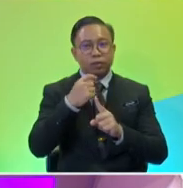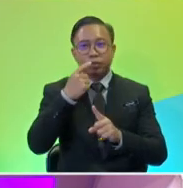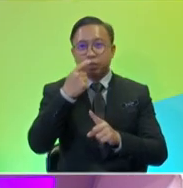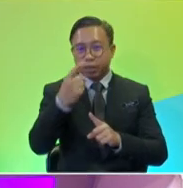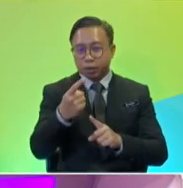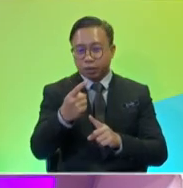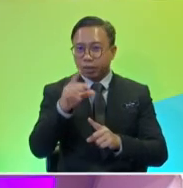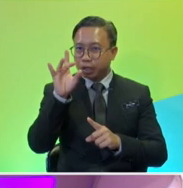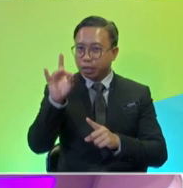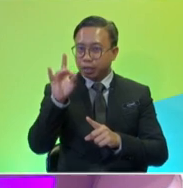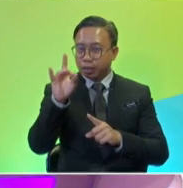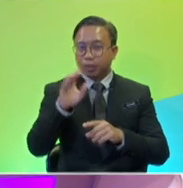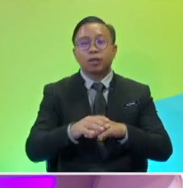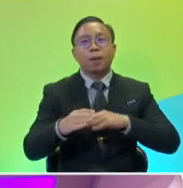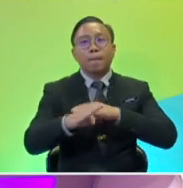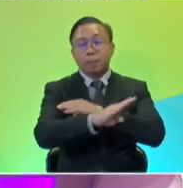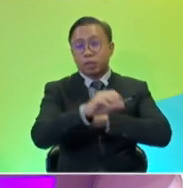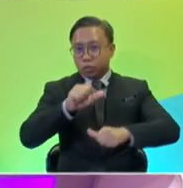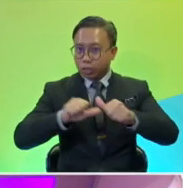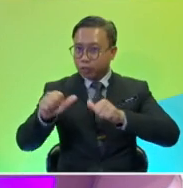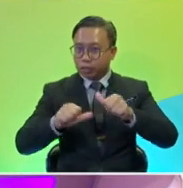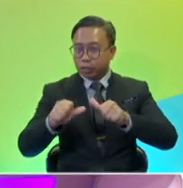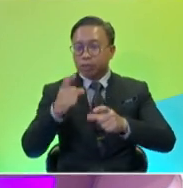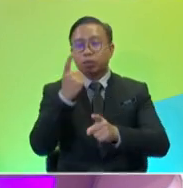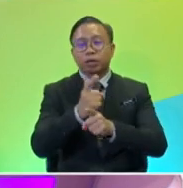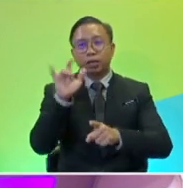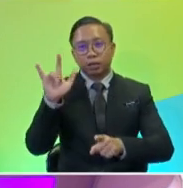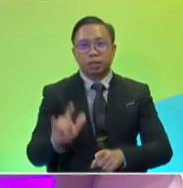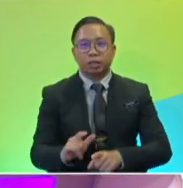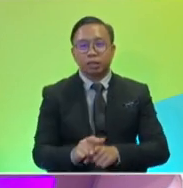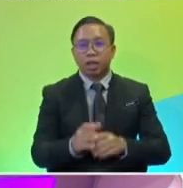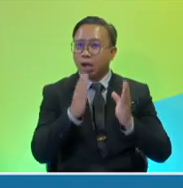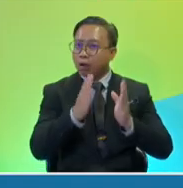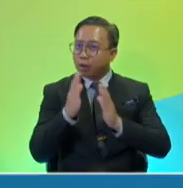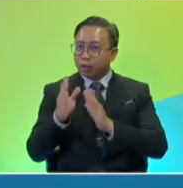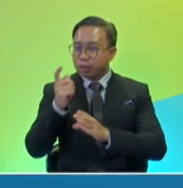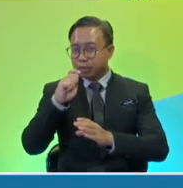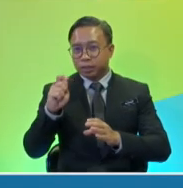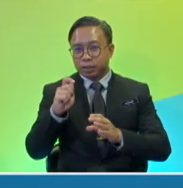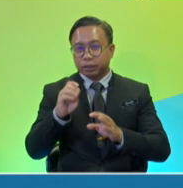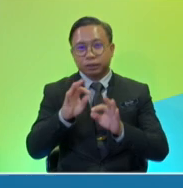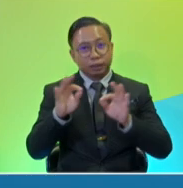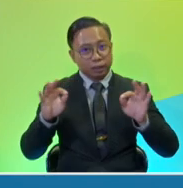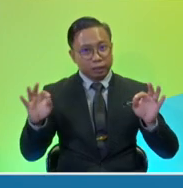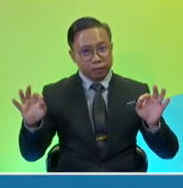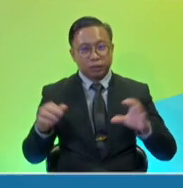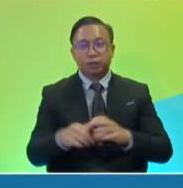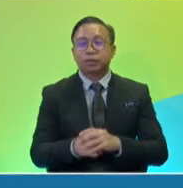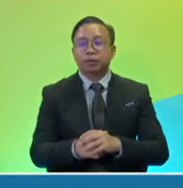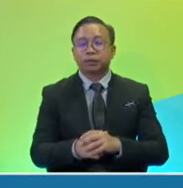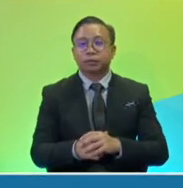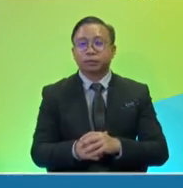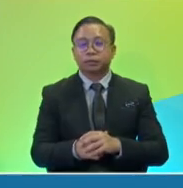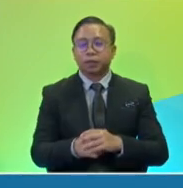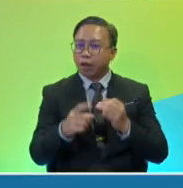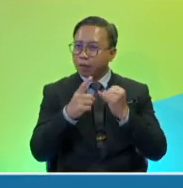8 beach activities correctly. Okay. Okay, next, rearrange the sentences and say out the sentences. And